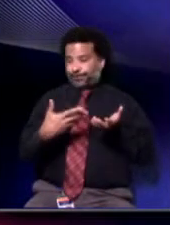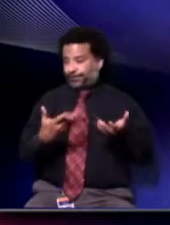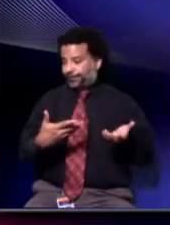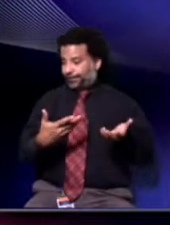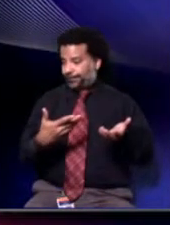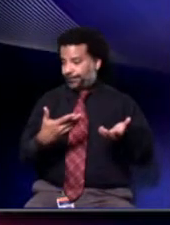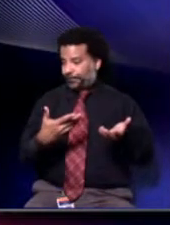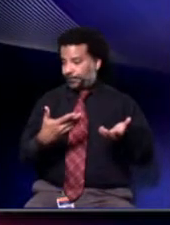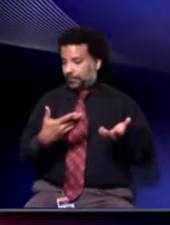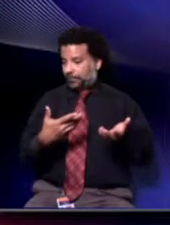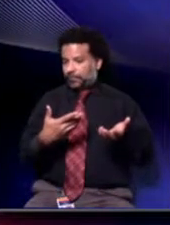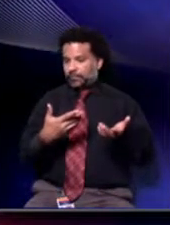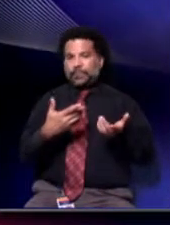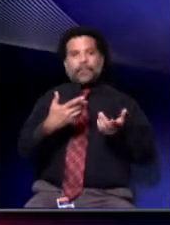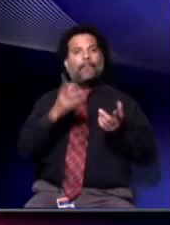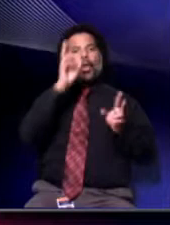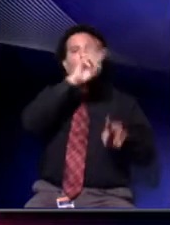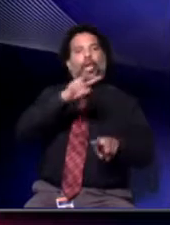look for early childhood,